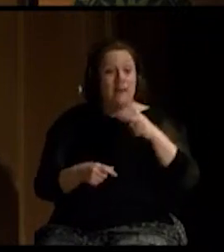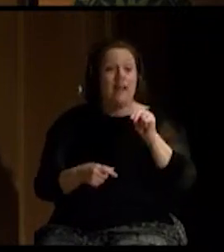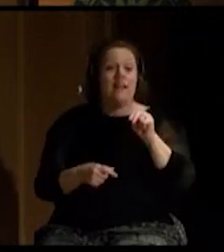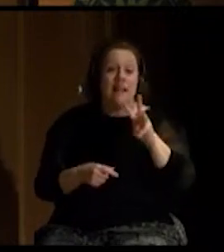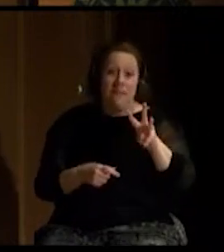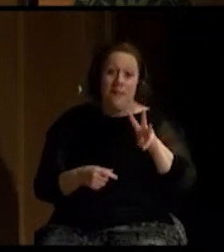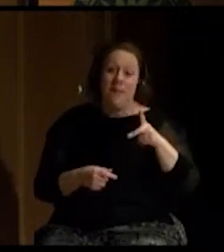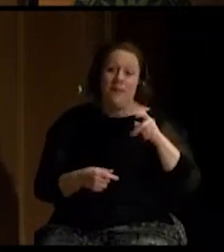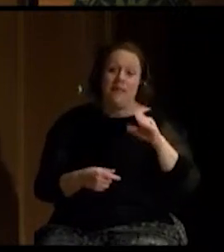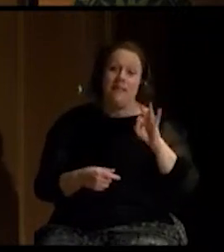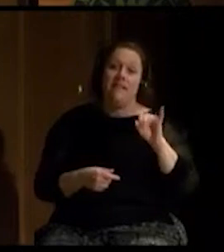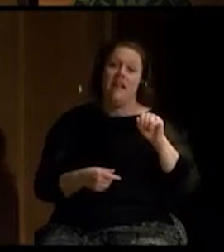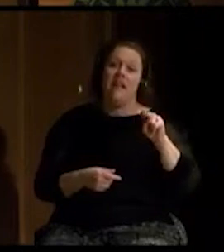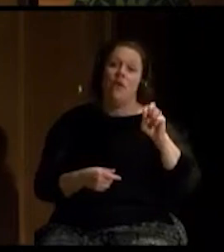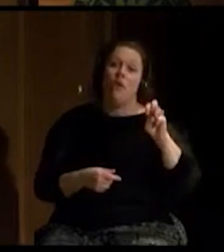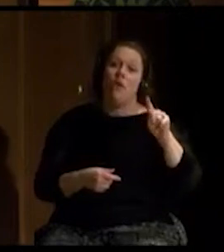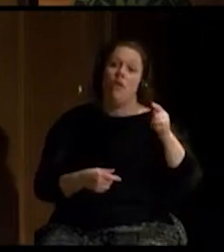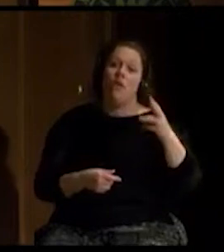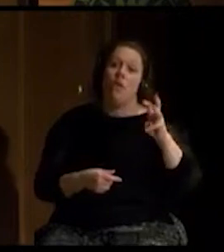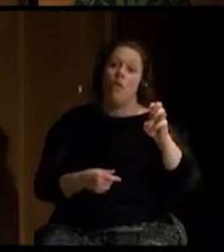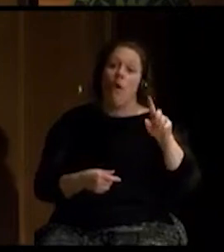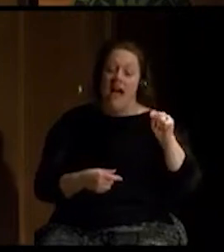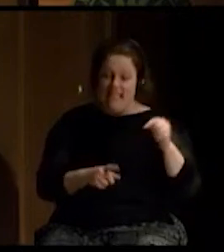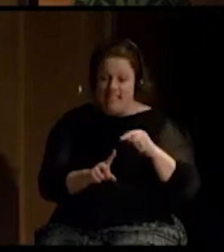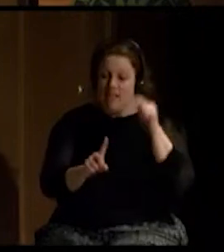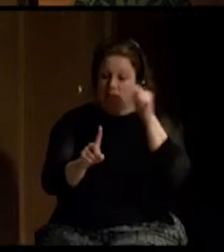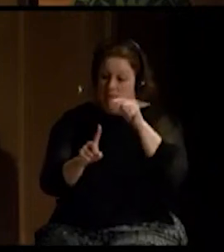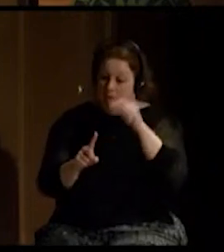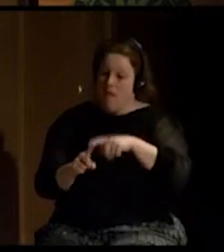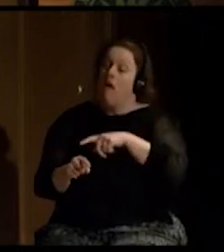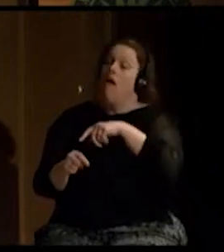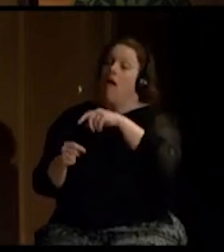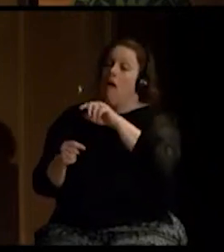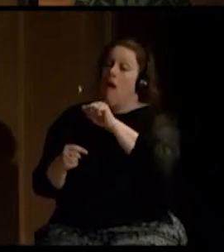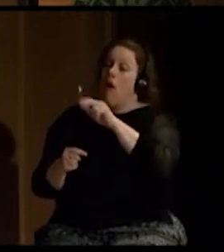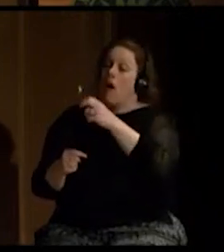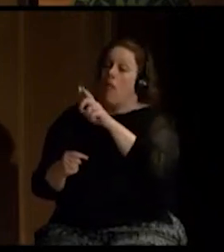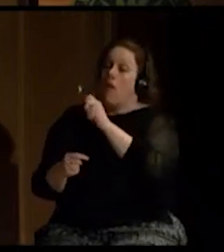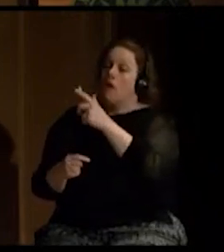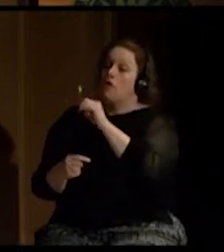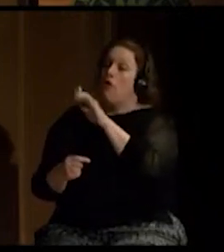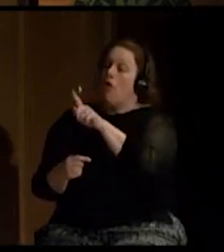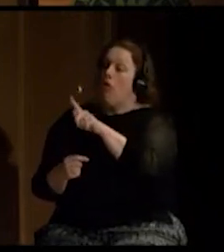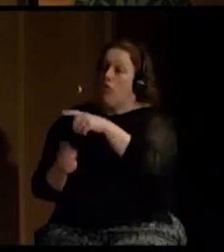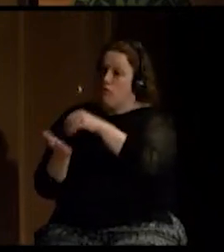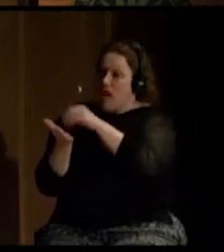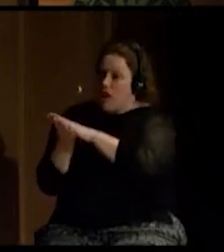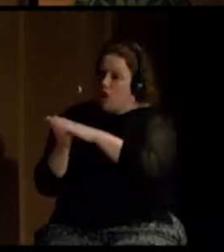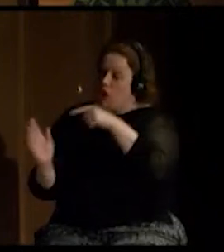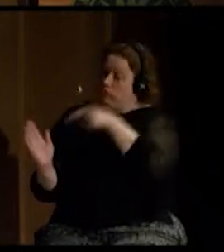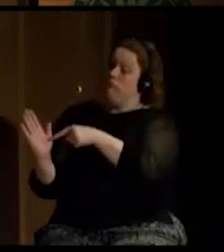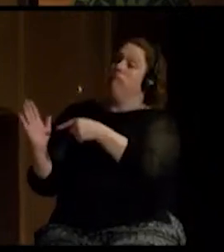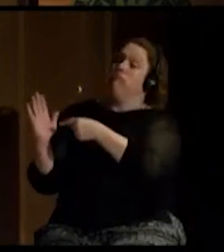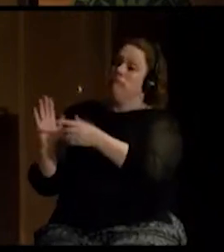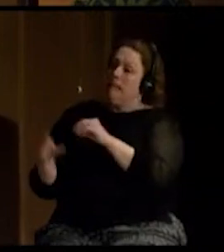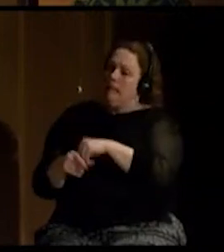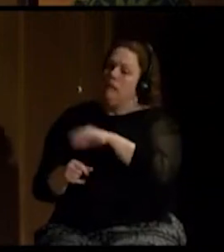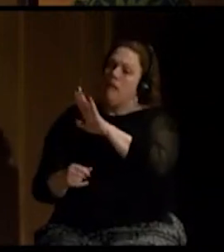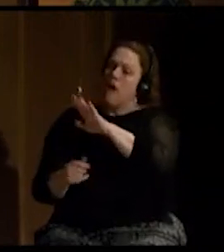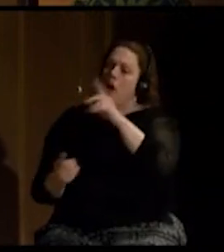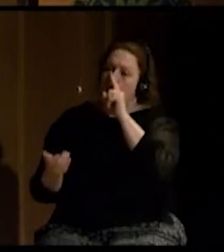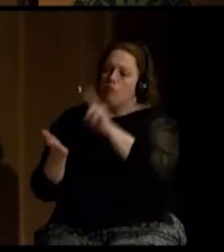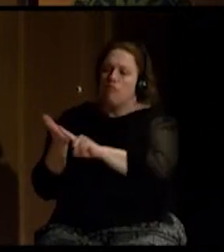Northwest. They are ubiquitous in the archaeological record in the Pacific Northwest, and they also remain an important part of the